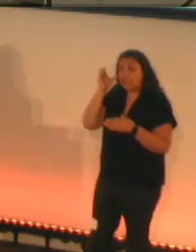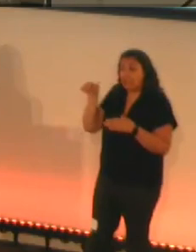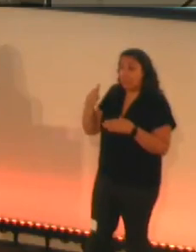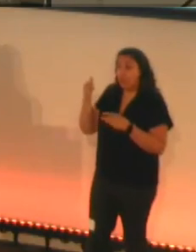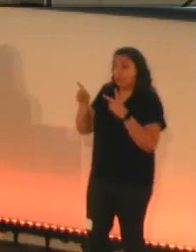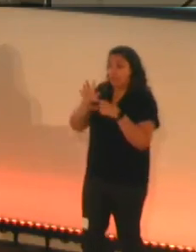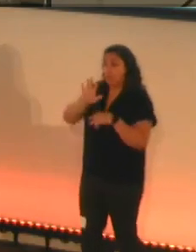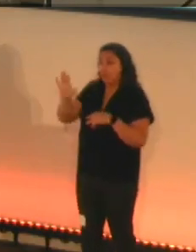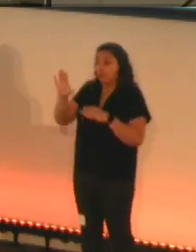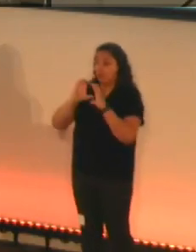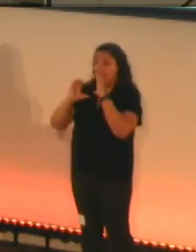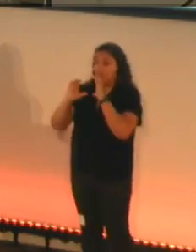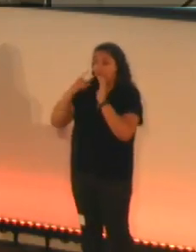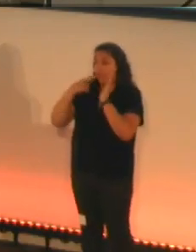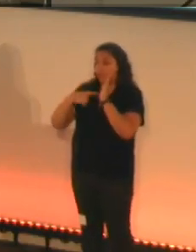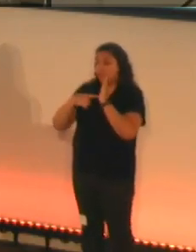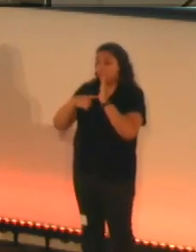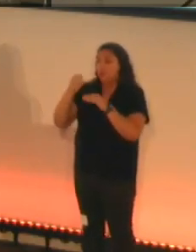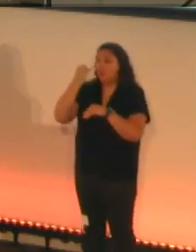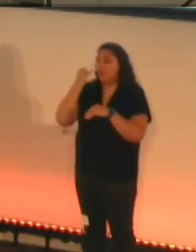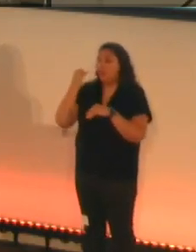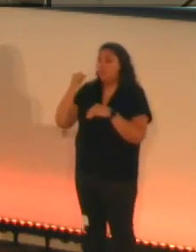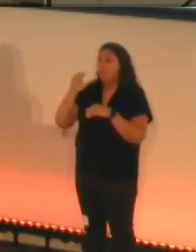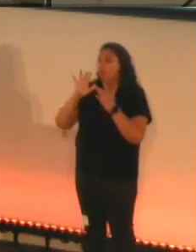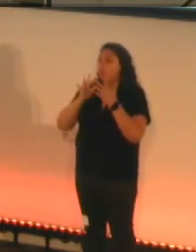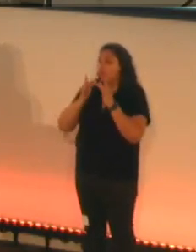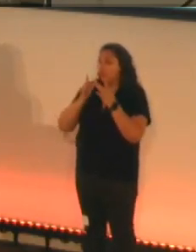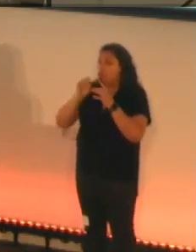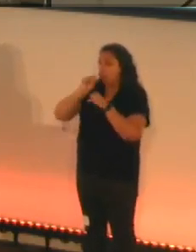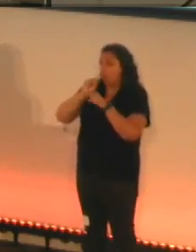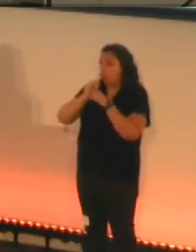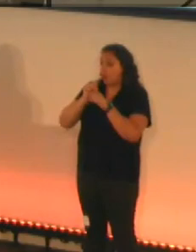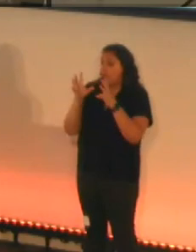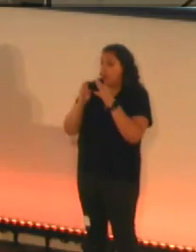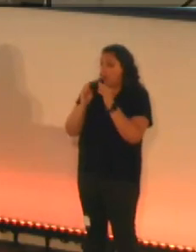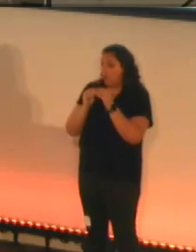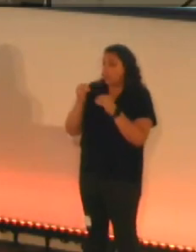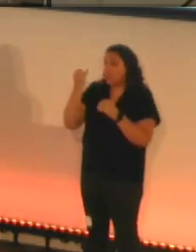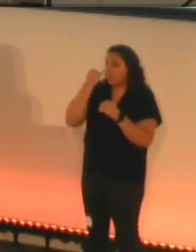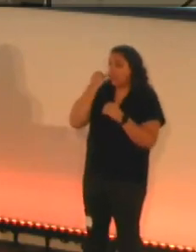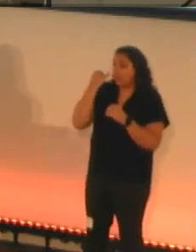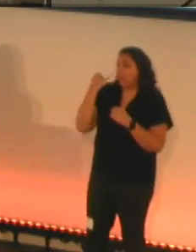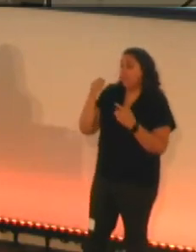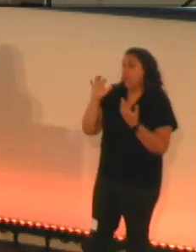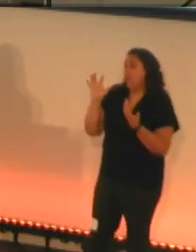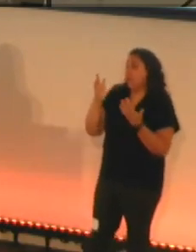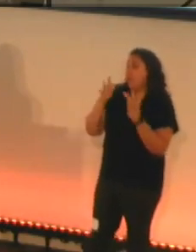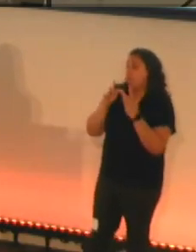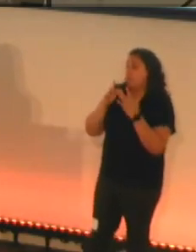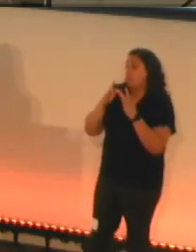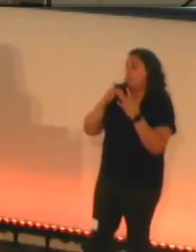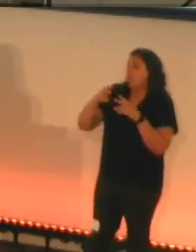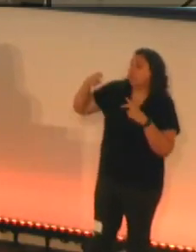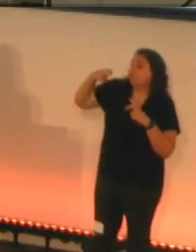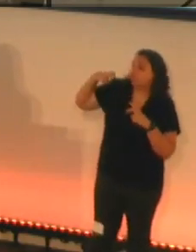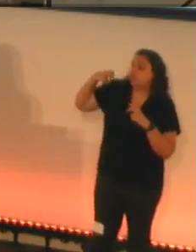for example, if you were at a virtual work conference, if you have the invisible guide and the guide is sitting there on your shoulder, can the guide hear